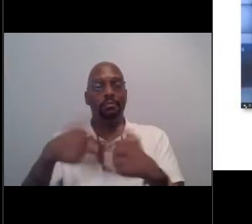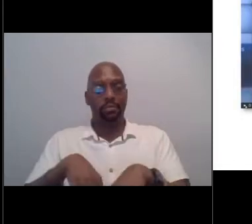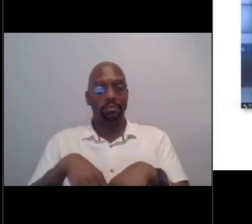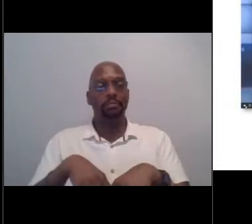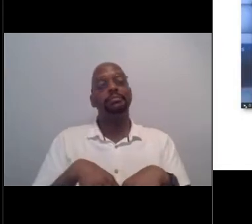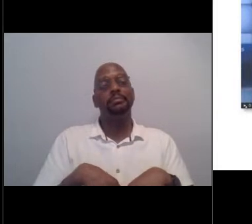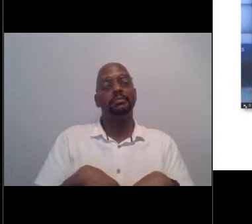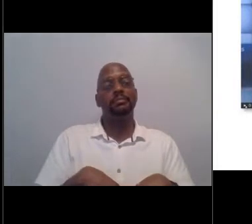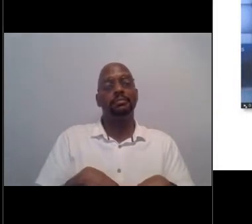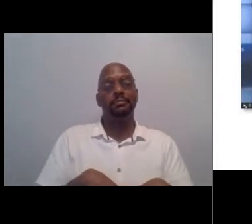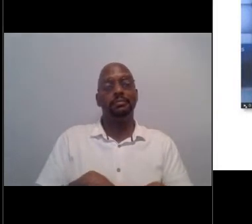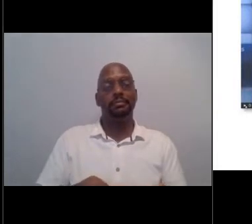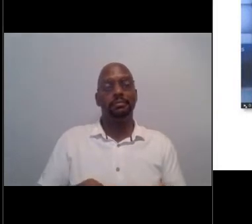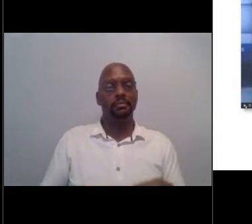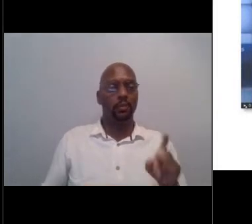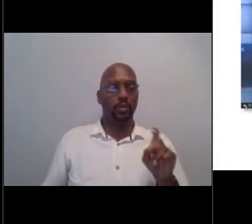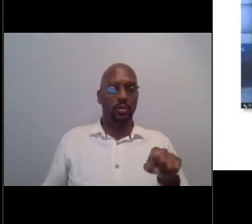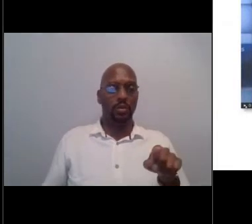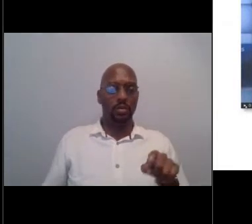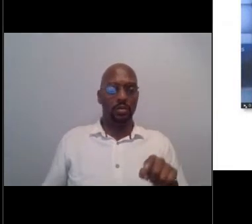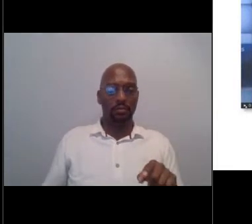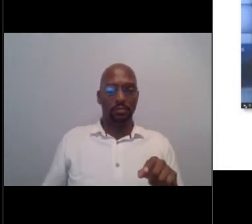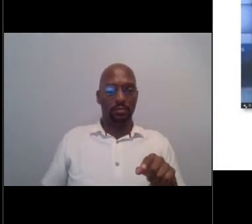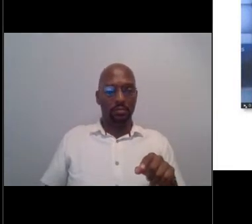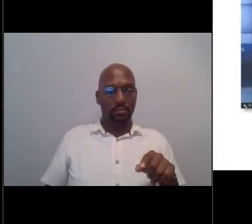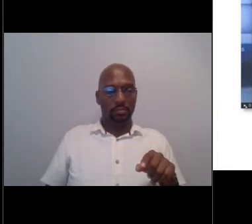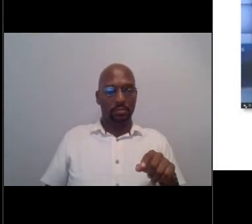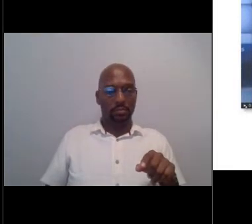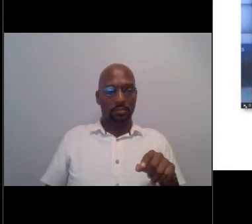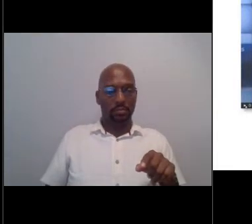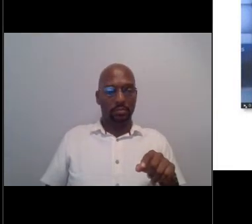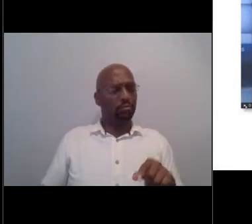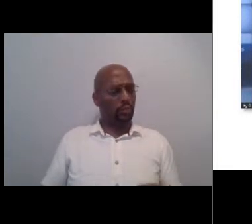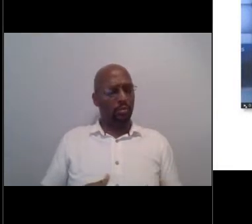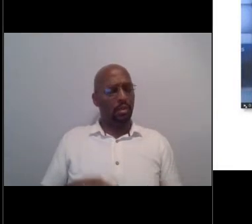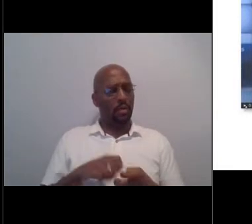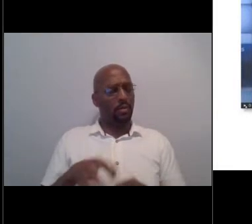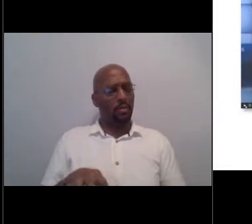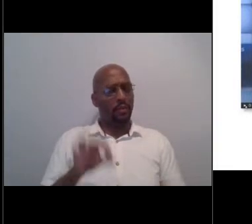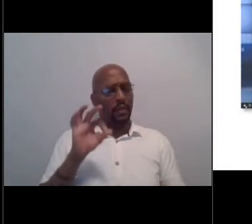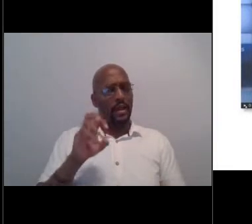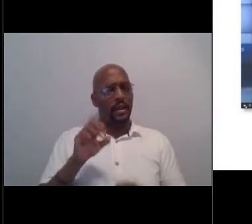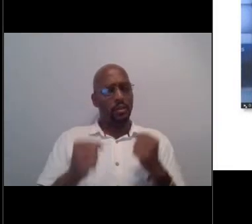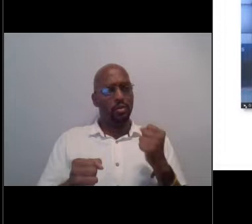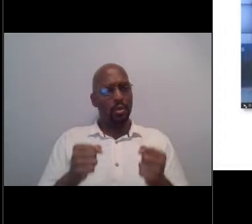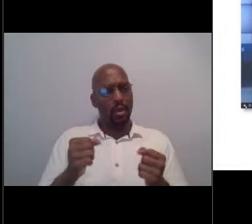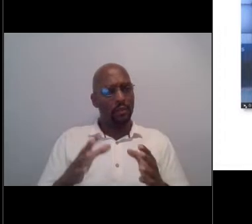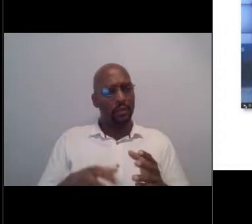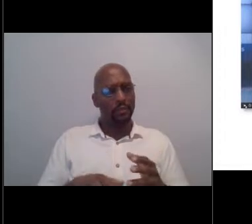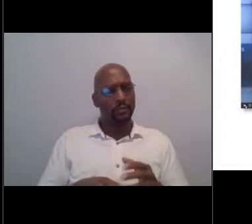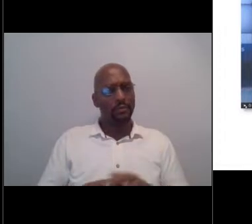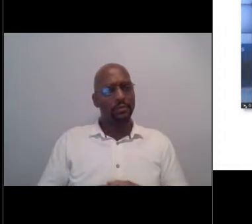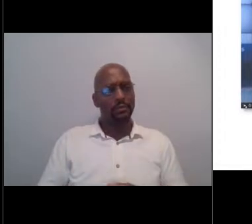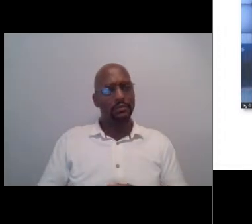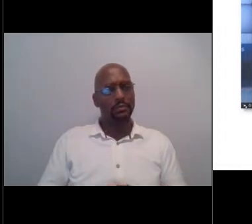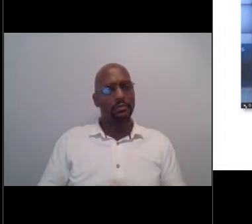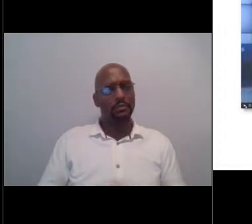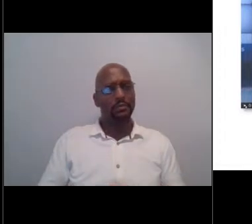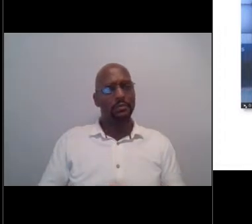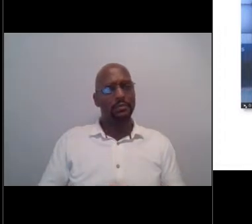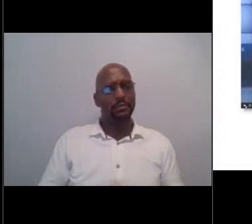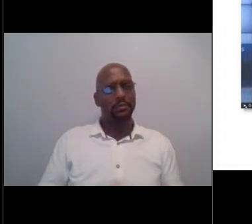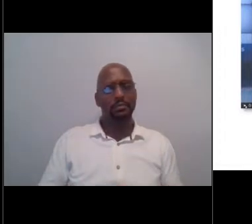Have you been having problems trying to find drivers like the rest of the world? Or... Absolutely. Yeah. We're no different to the